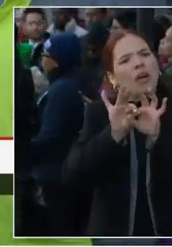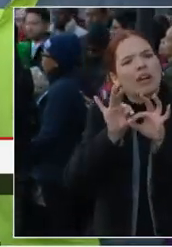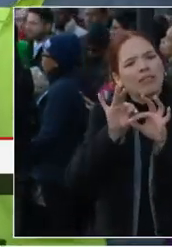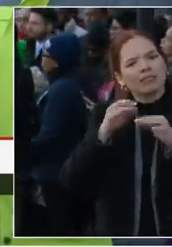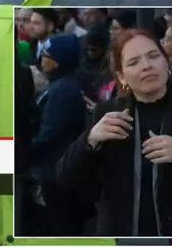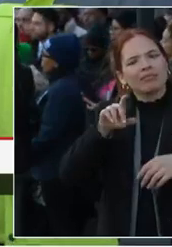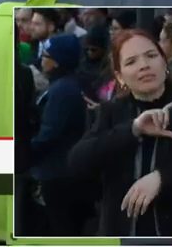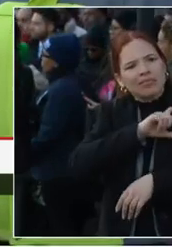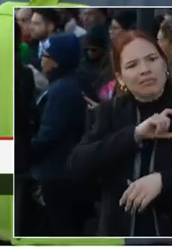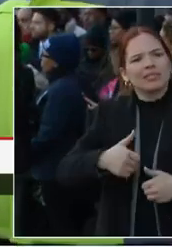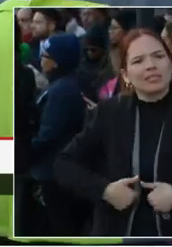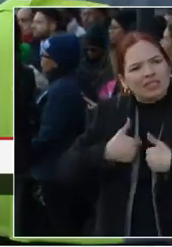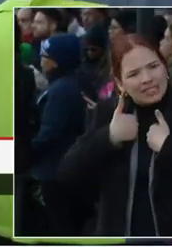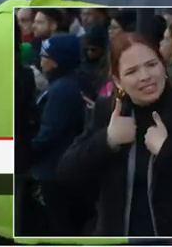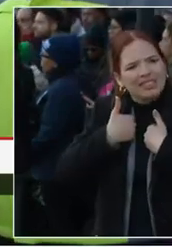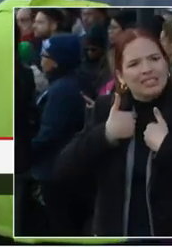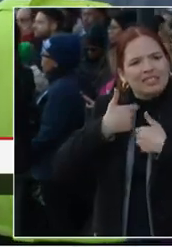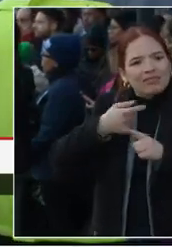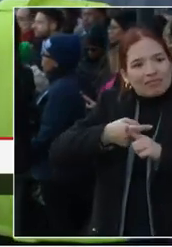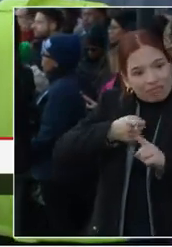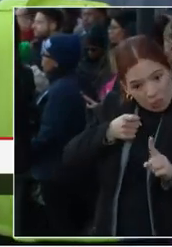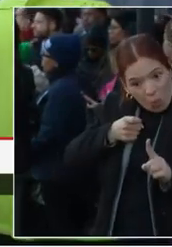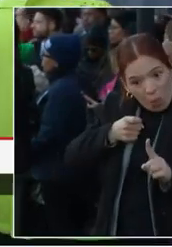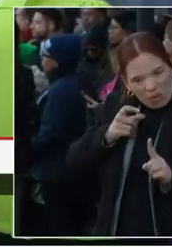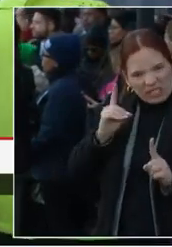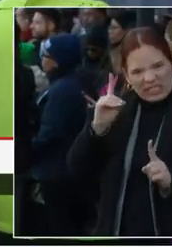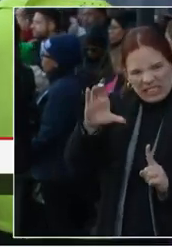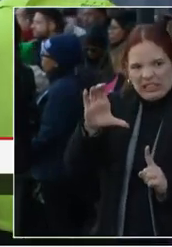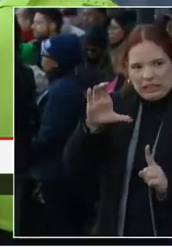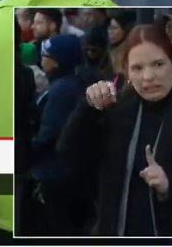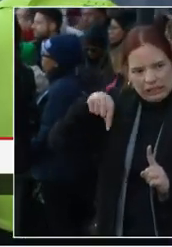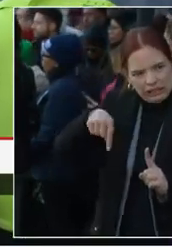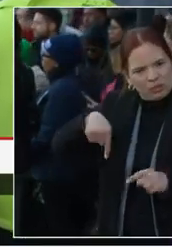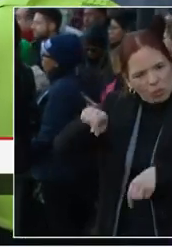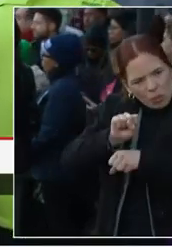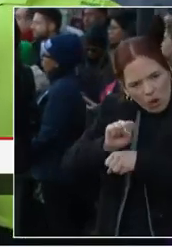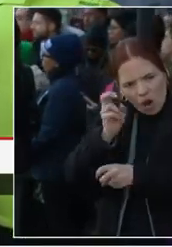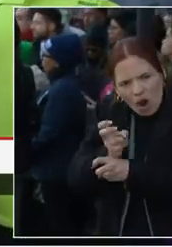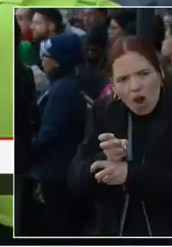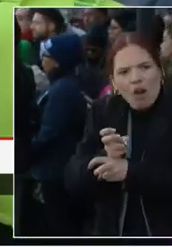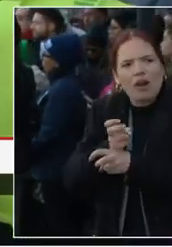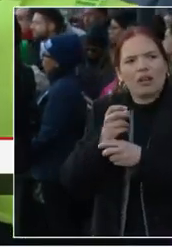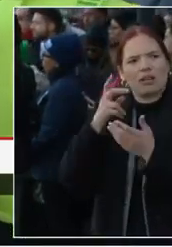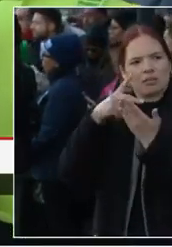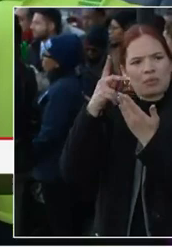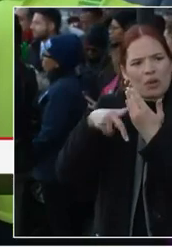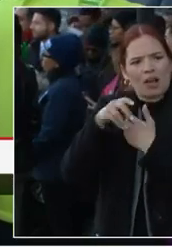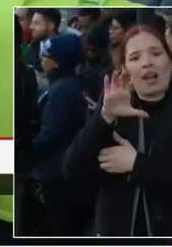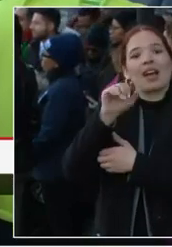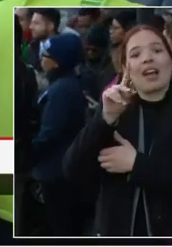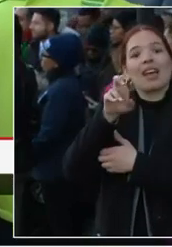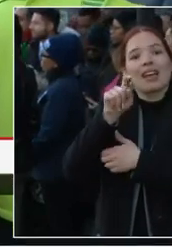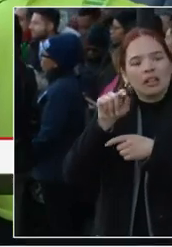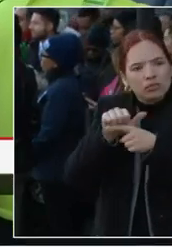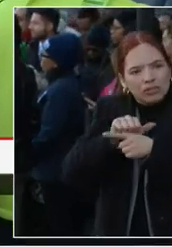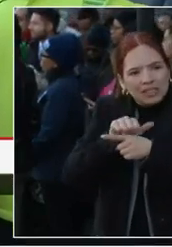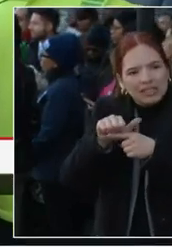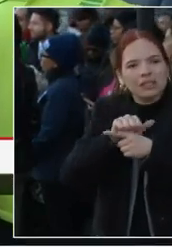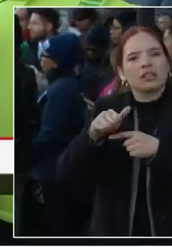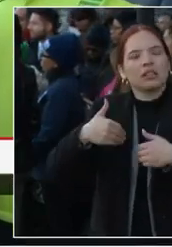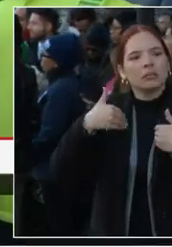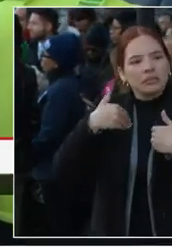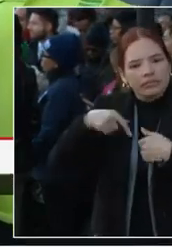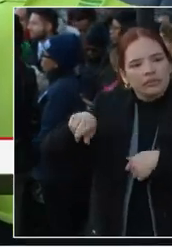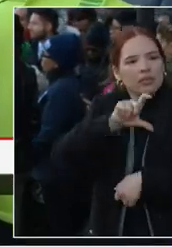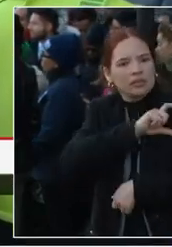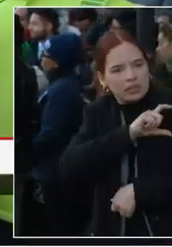come from Washington, D.C. So we're working very hard to have programs like our cadets, right, that we want our young people to join, because we